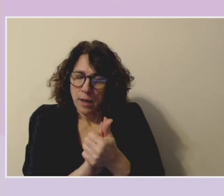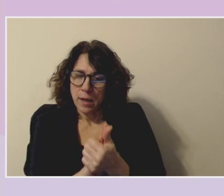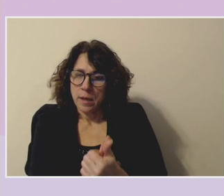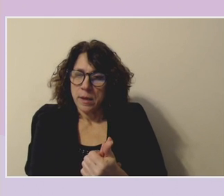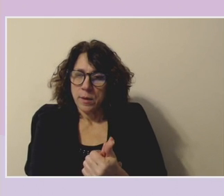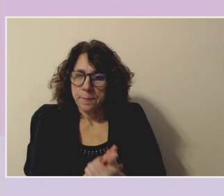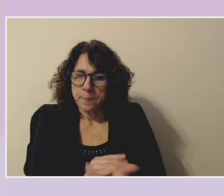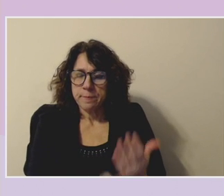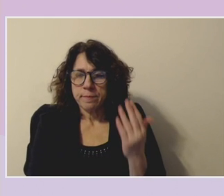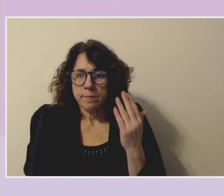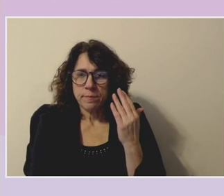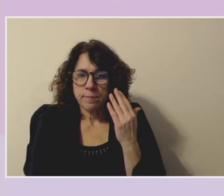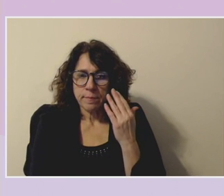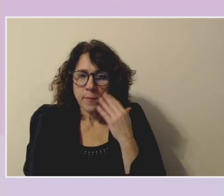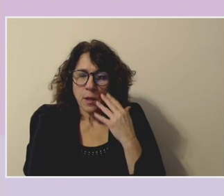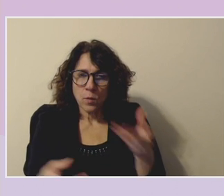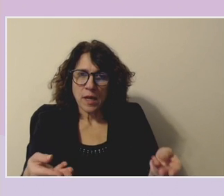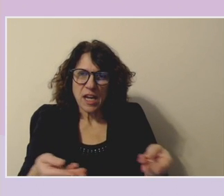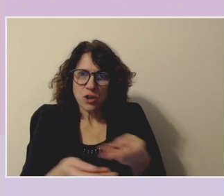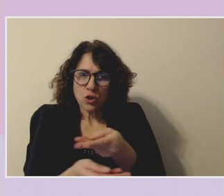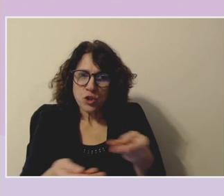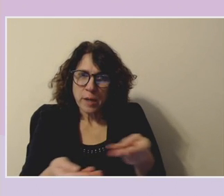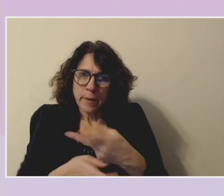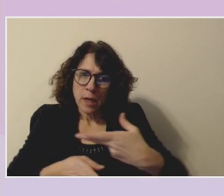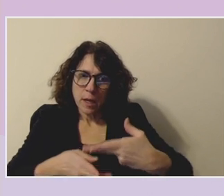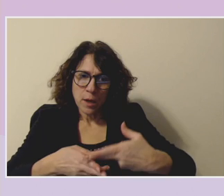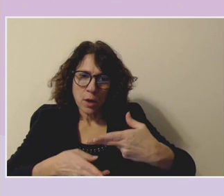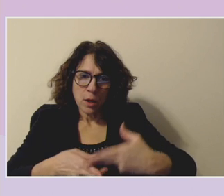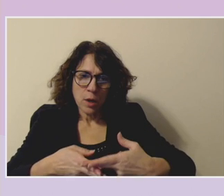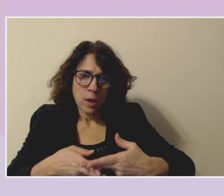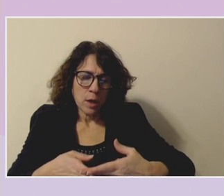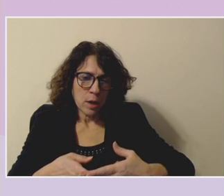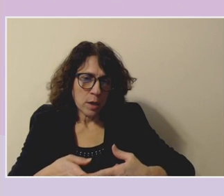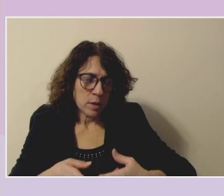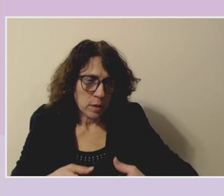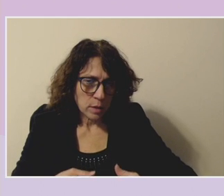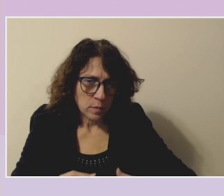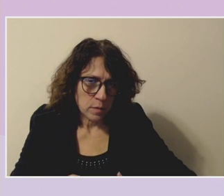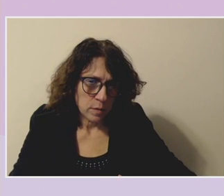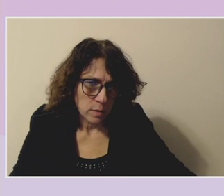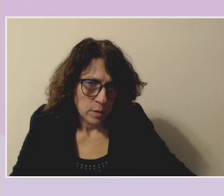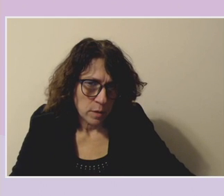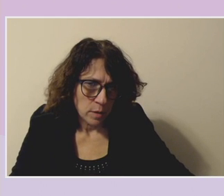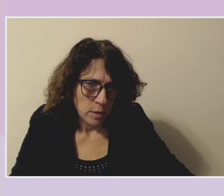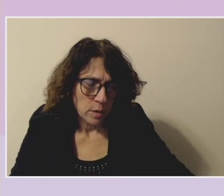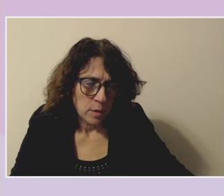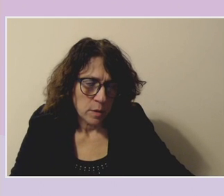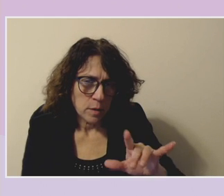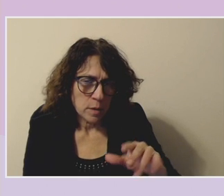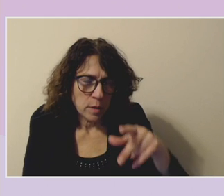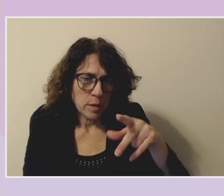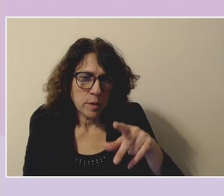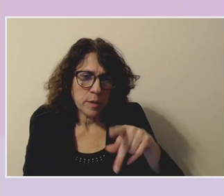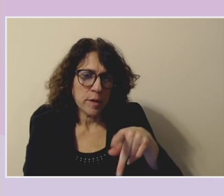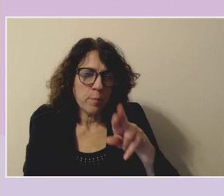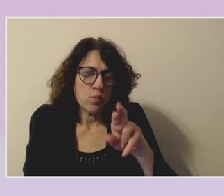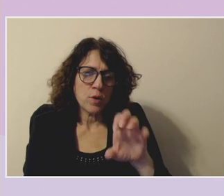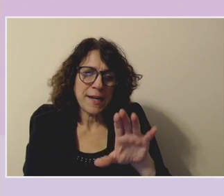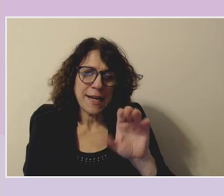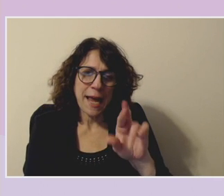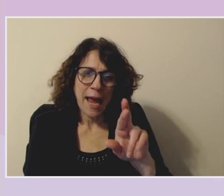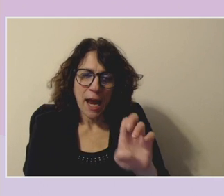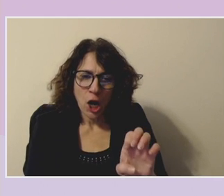have interchangeably been calling it, Christy called it the free care, making the free care change.